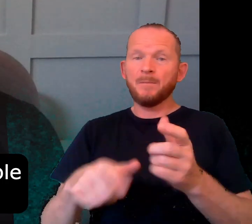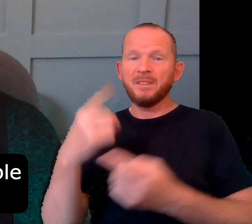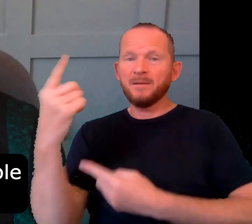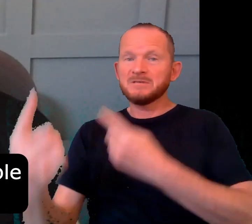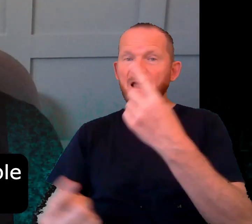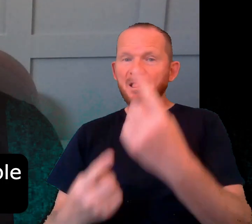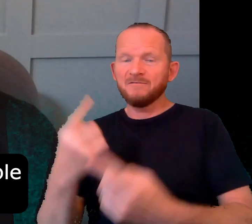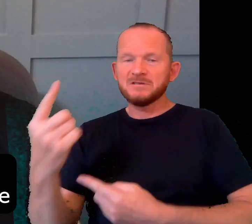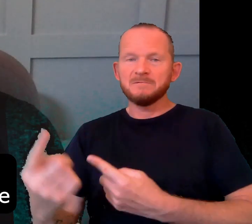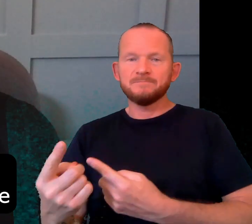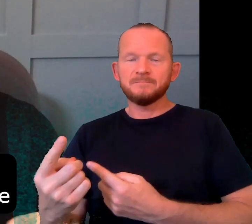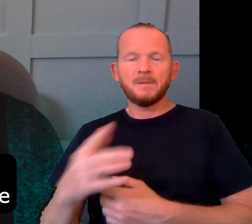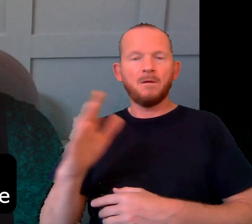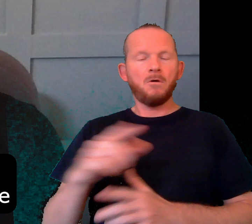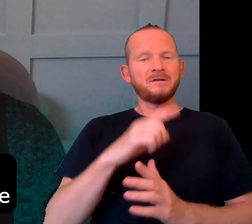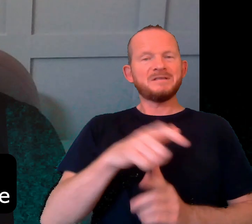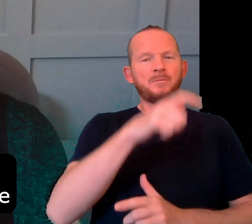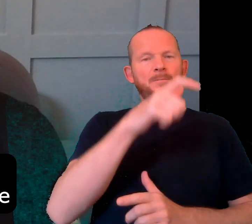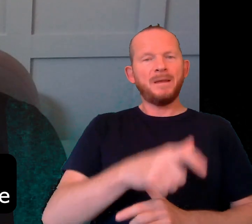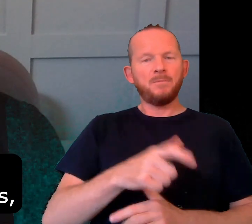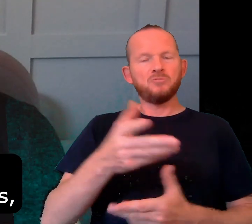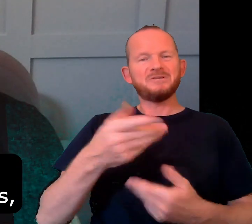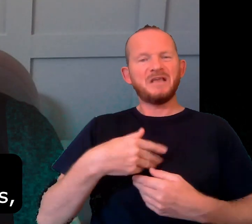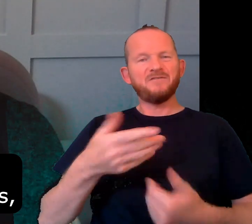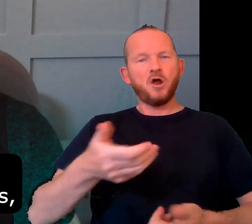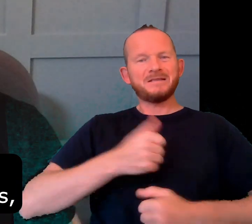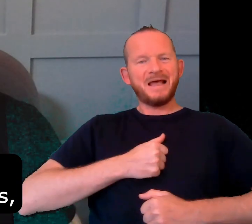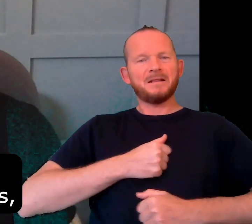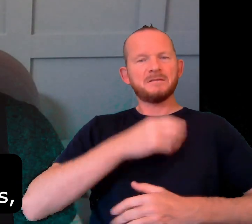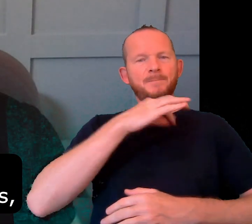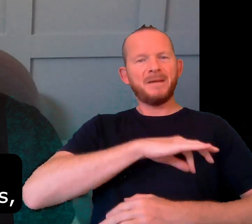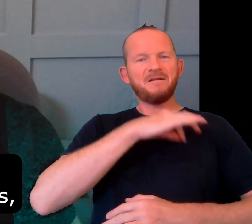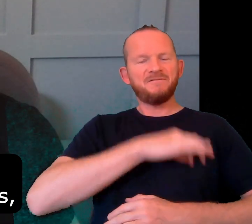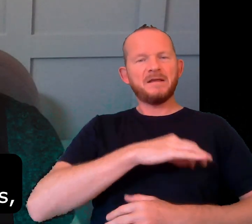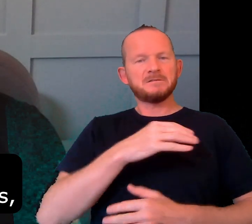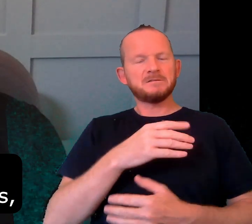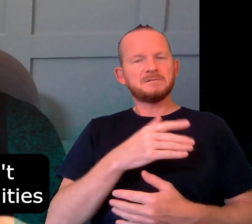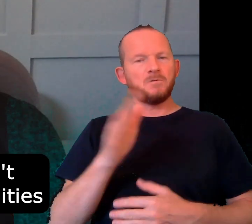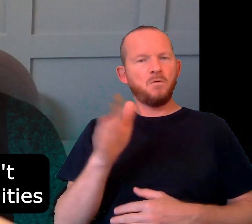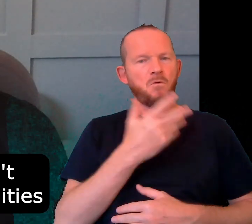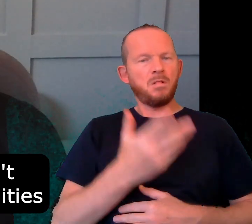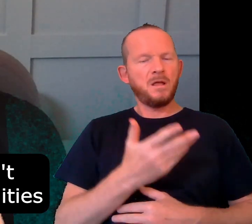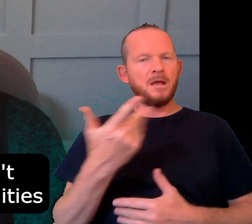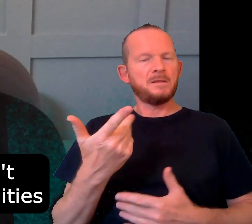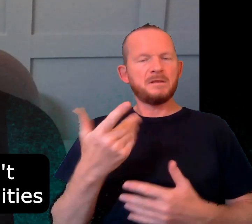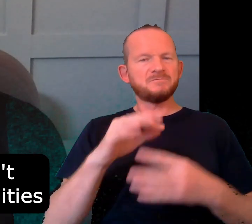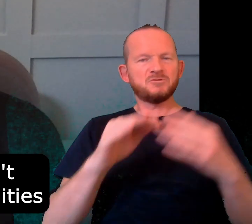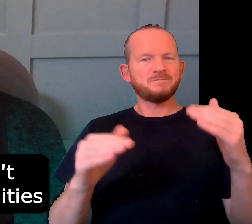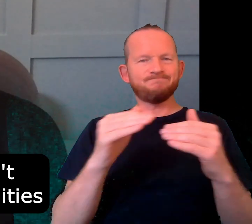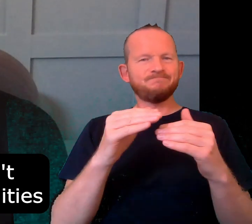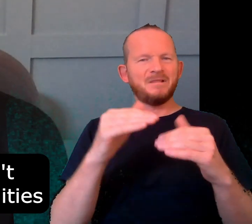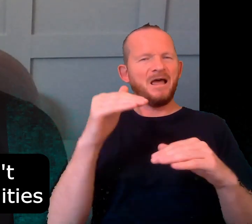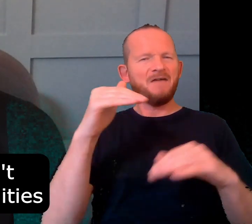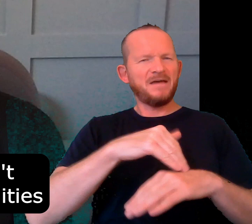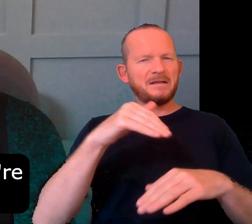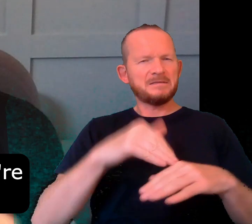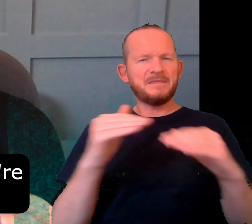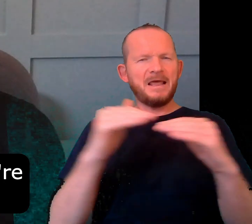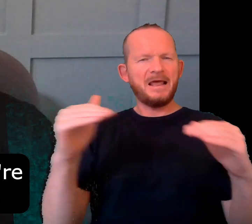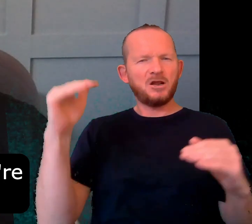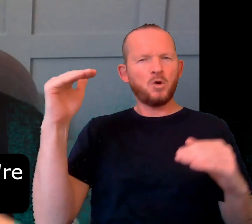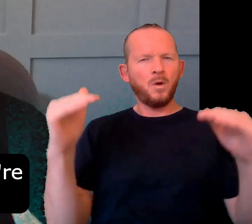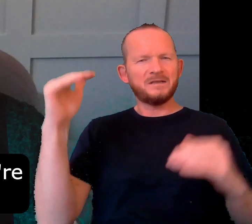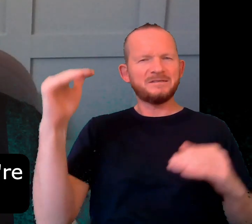people themselves. And given that all disabled people receive or are entitled to benefits, this factor wouldn't influence the inequalities to